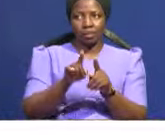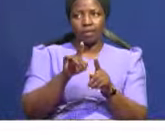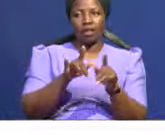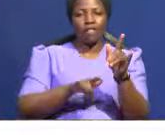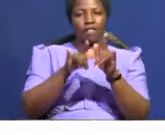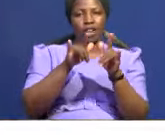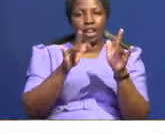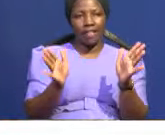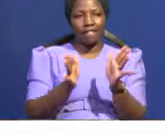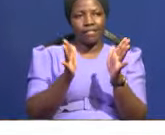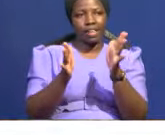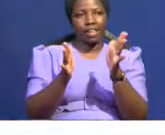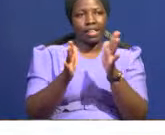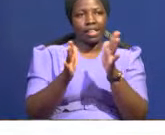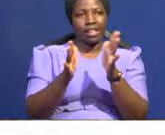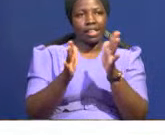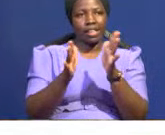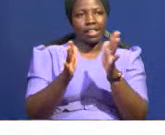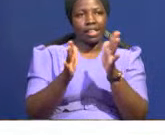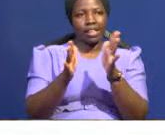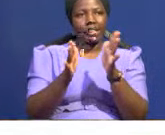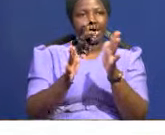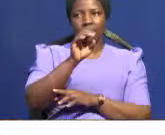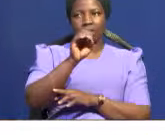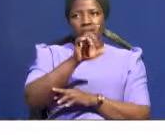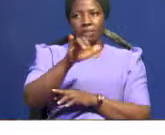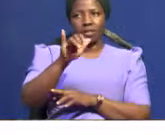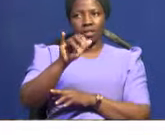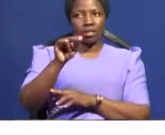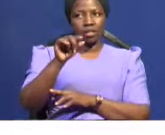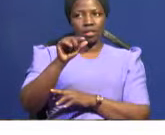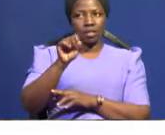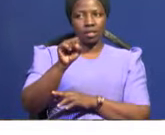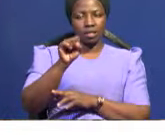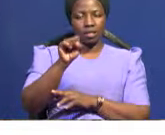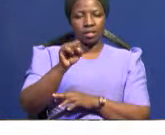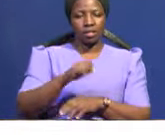kigeni, Korir Singwei. Kuria, Darubini.